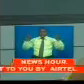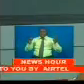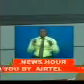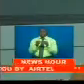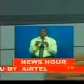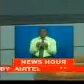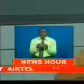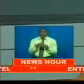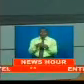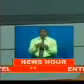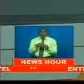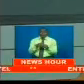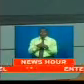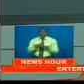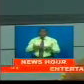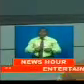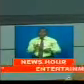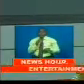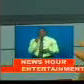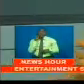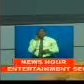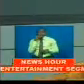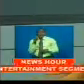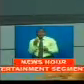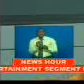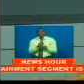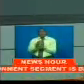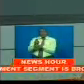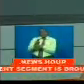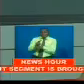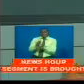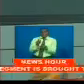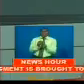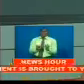the road you're in. For all that in their homes and think that, okay, I want to be a fashion designer.